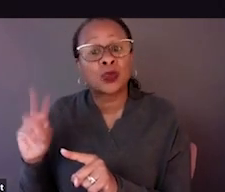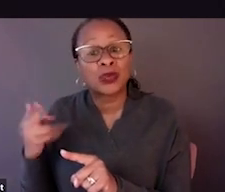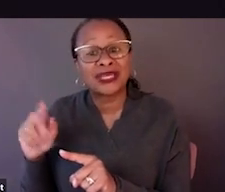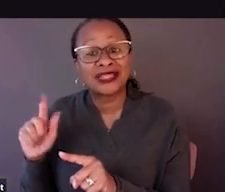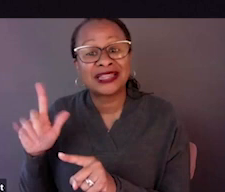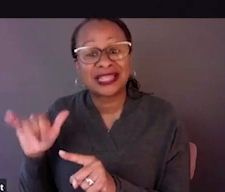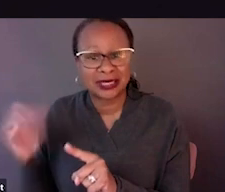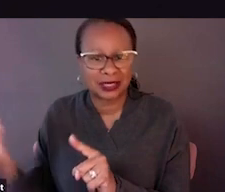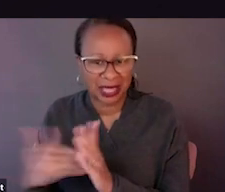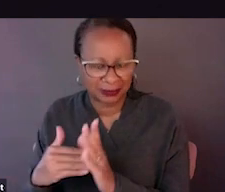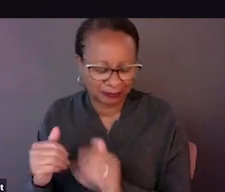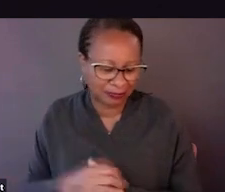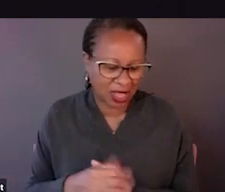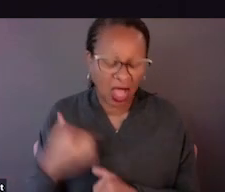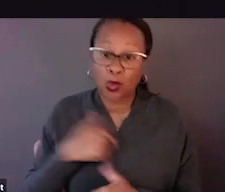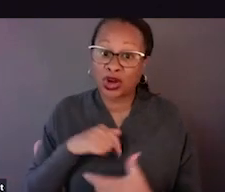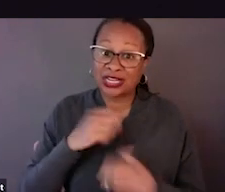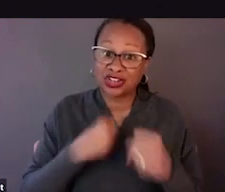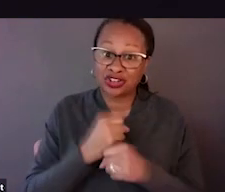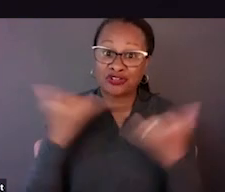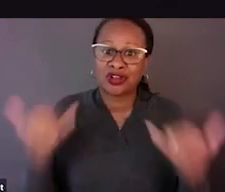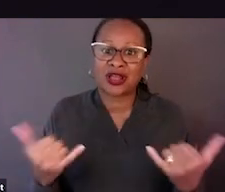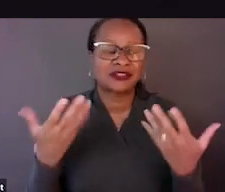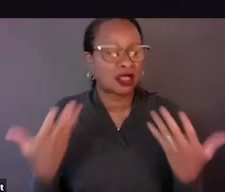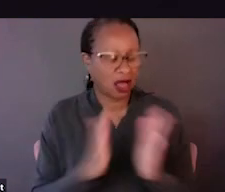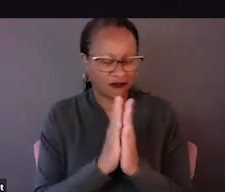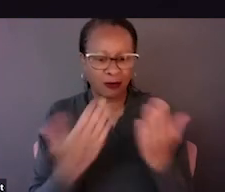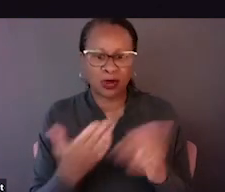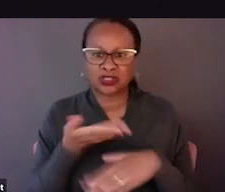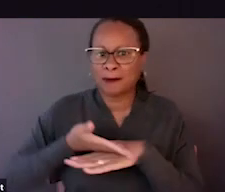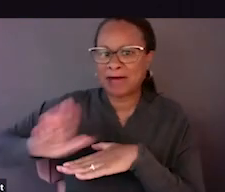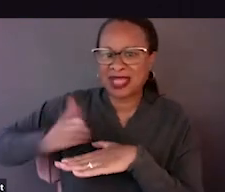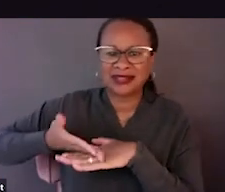might. We're in a year right now where there are a lot of books that are being banned